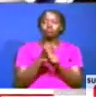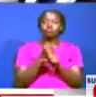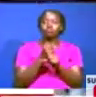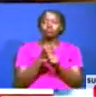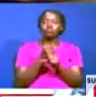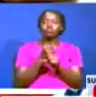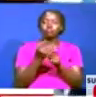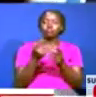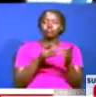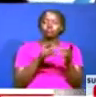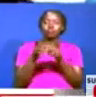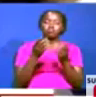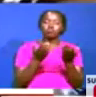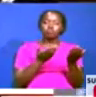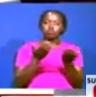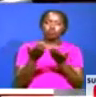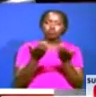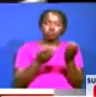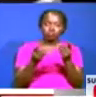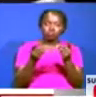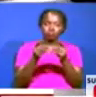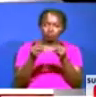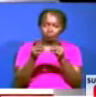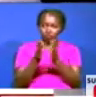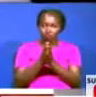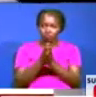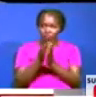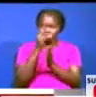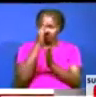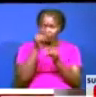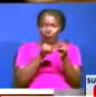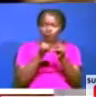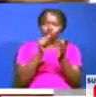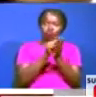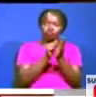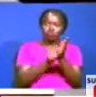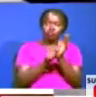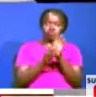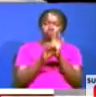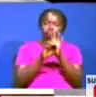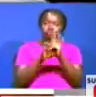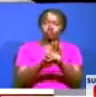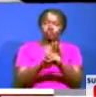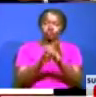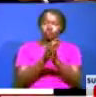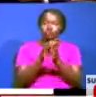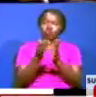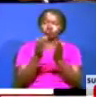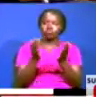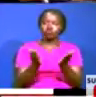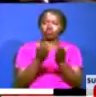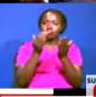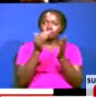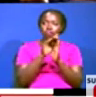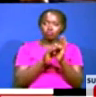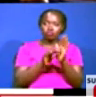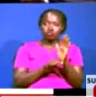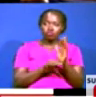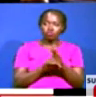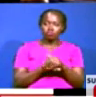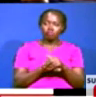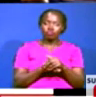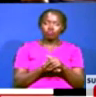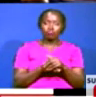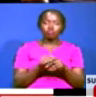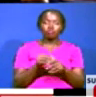direct business-to-business meetings with Indian travel agents, exhibitions, and other promotional programs. We were in